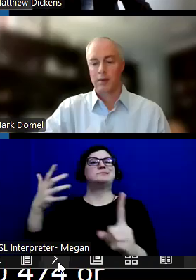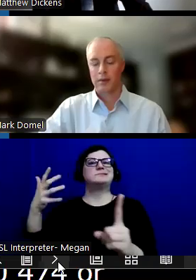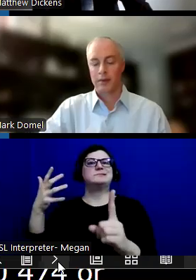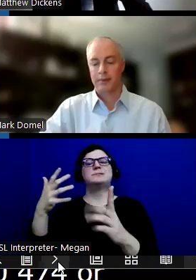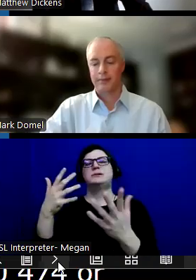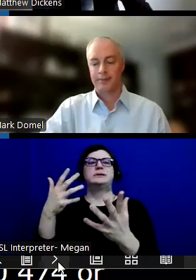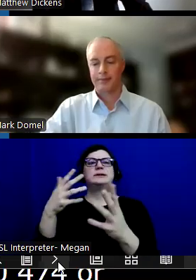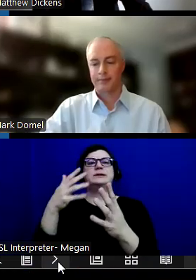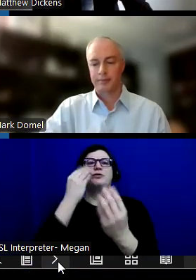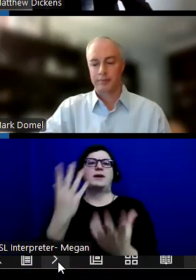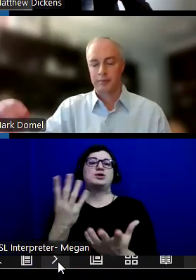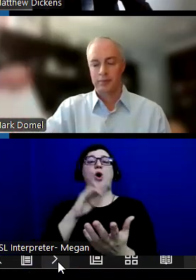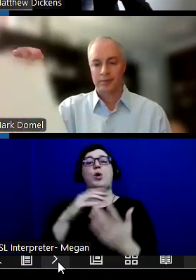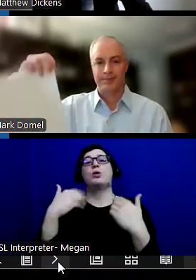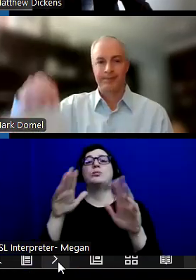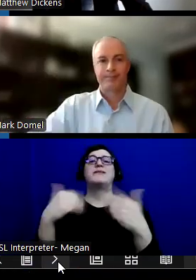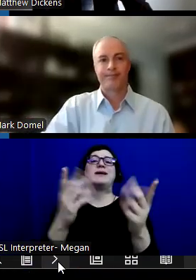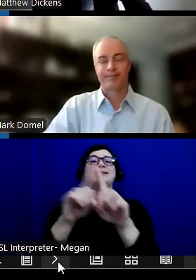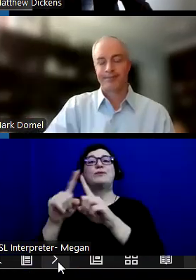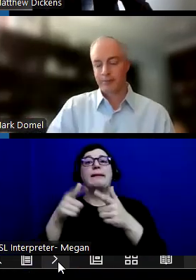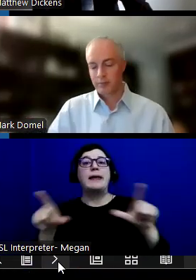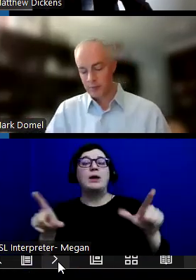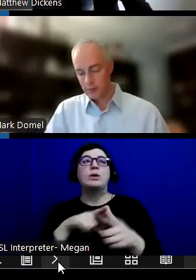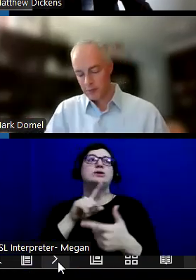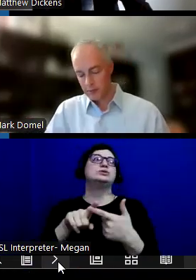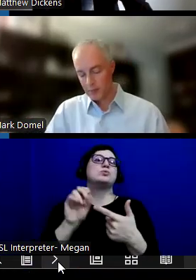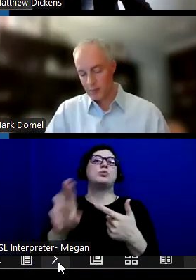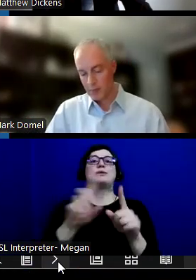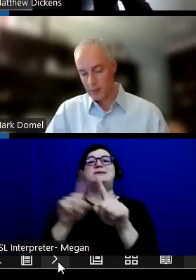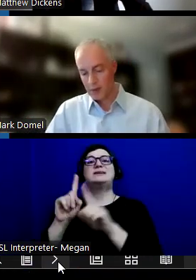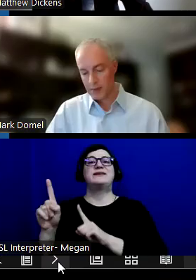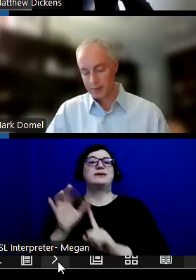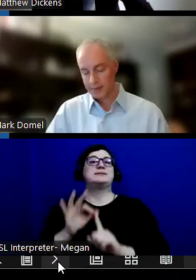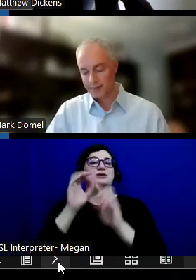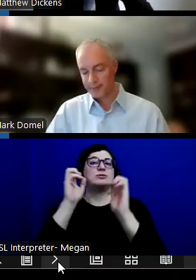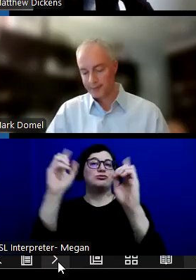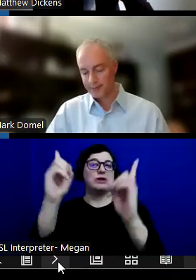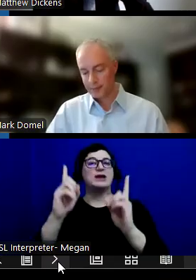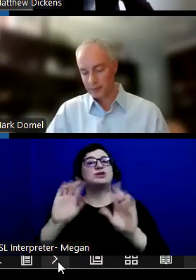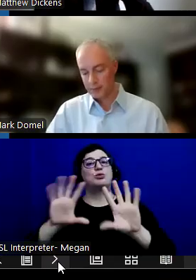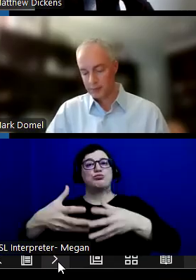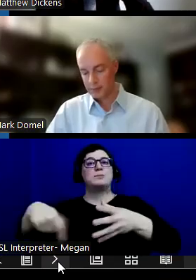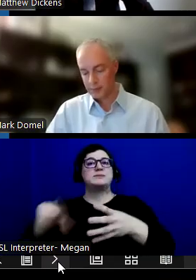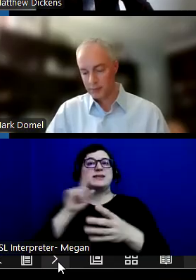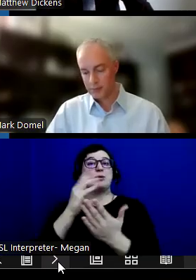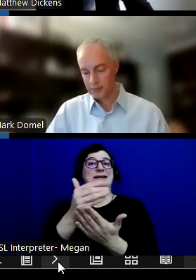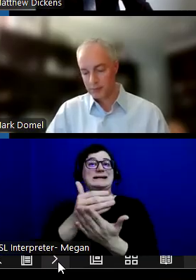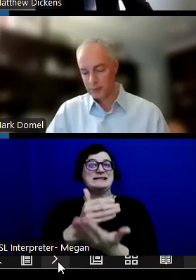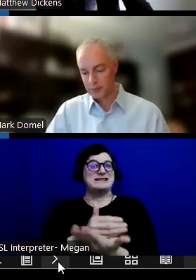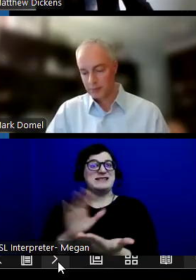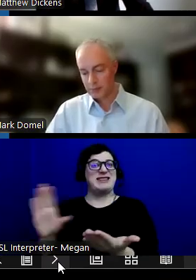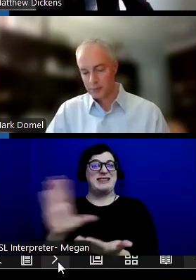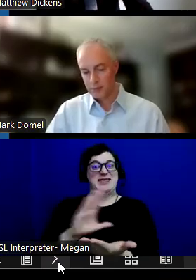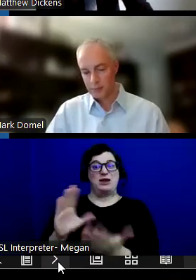they service different languages or different special ed communities, they'll list that information in there as